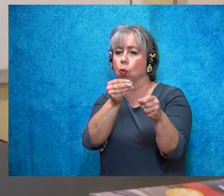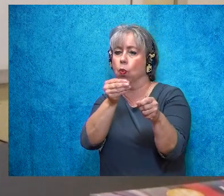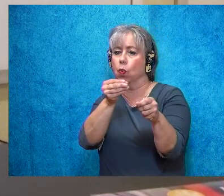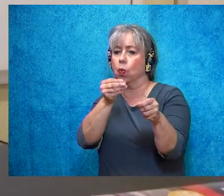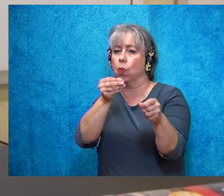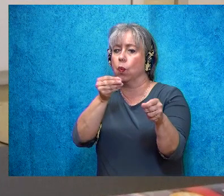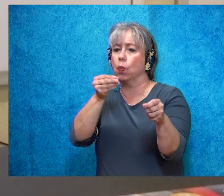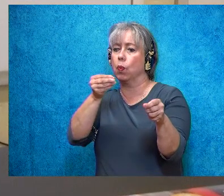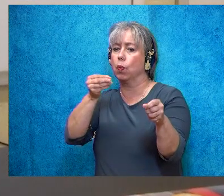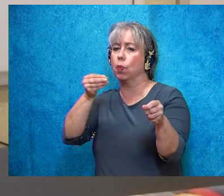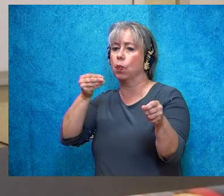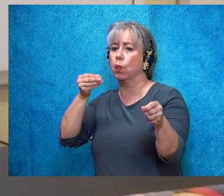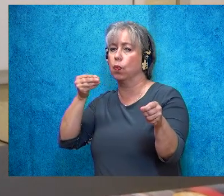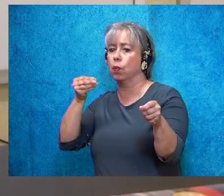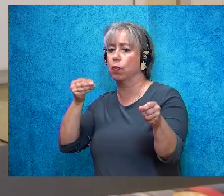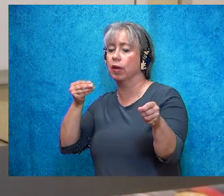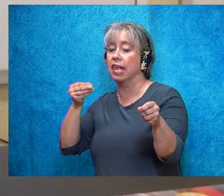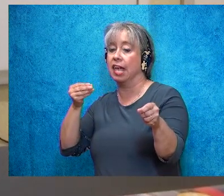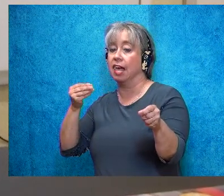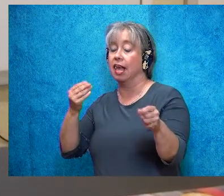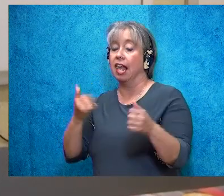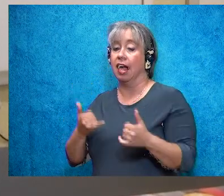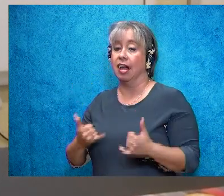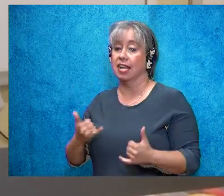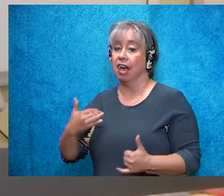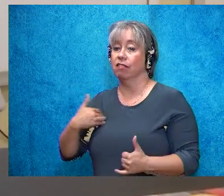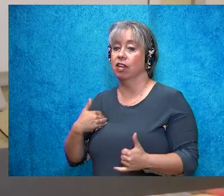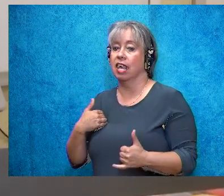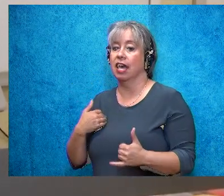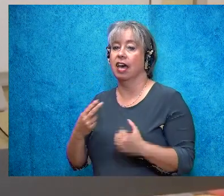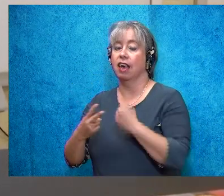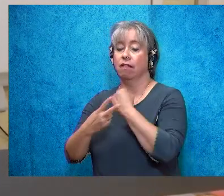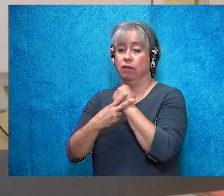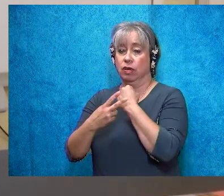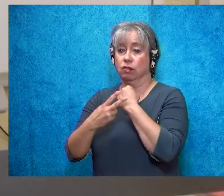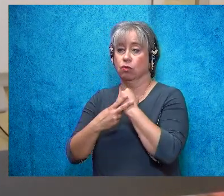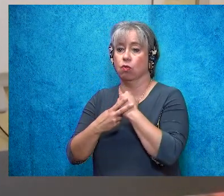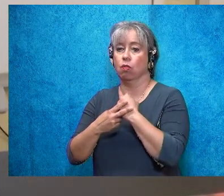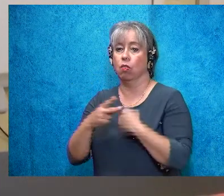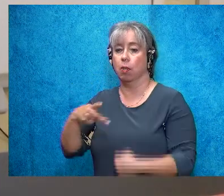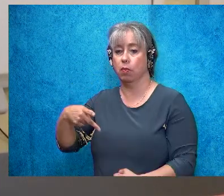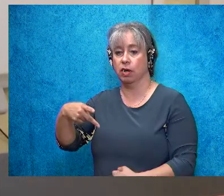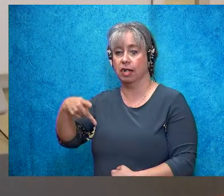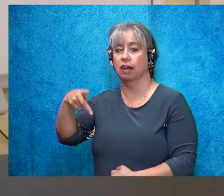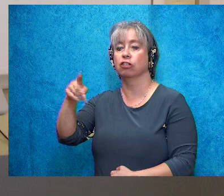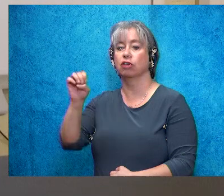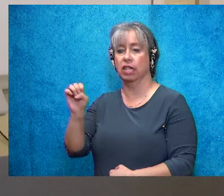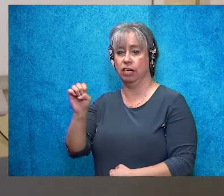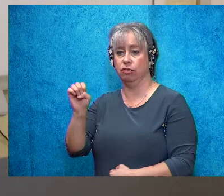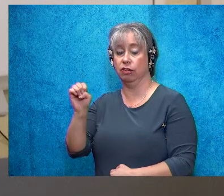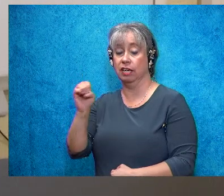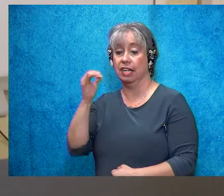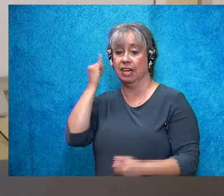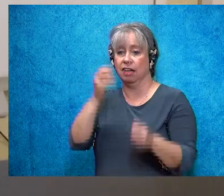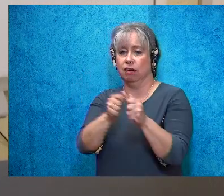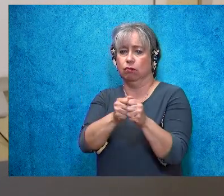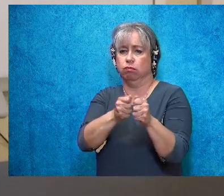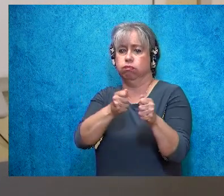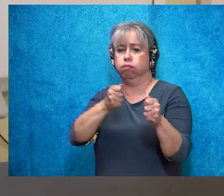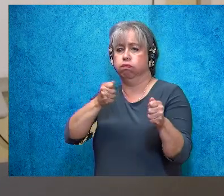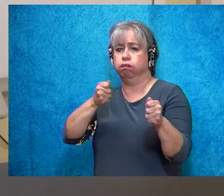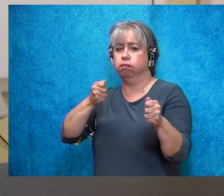now I have stored elastic potential energy. If I keep pulling it back farther, the